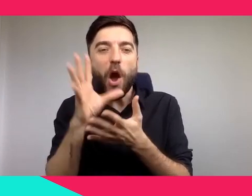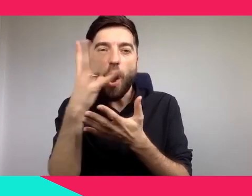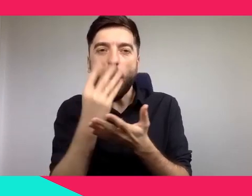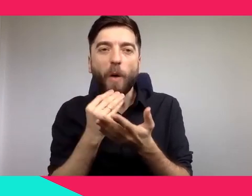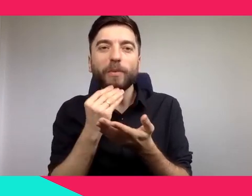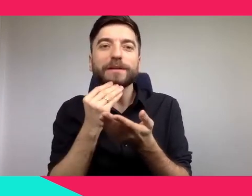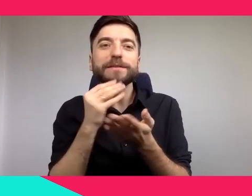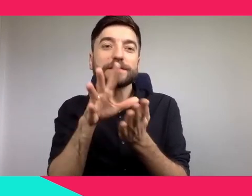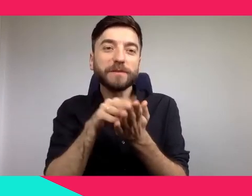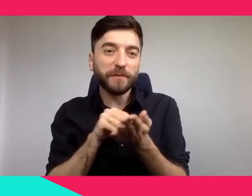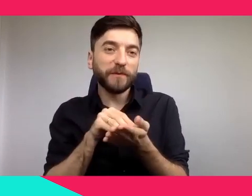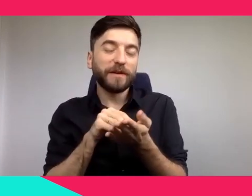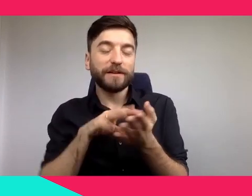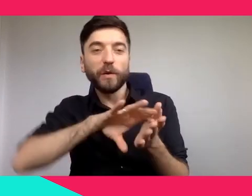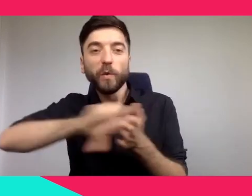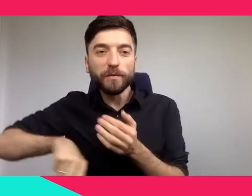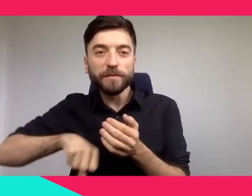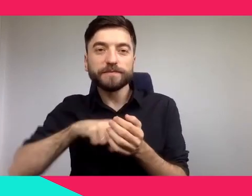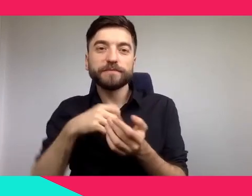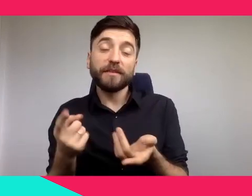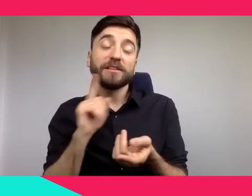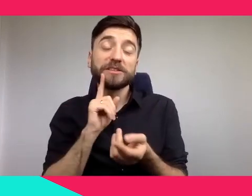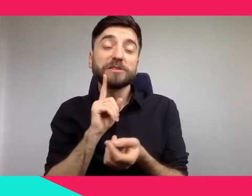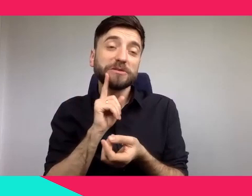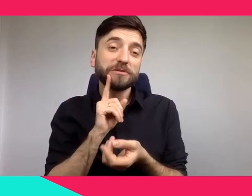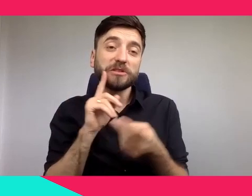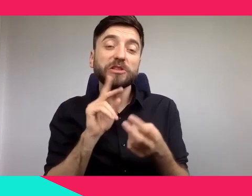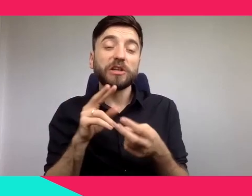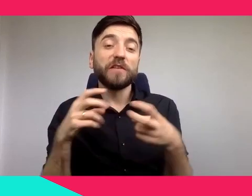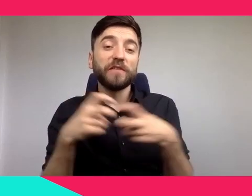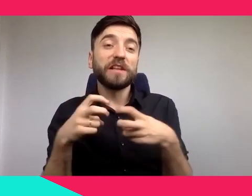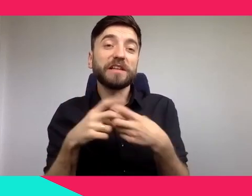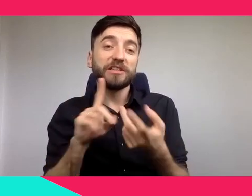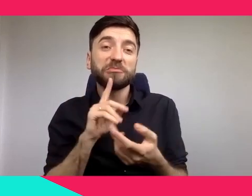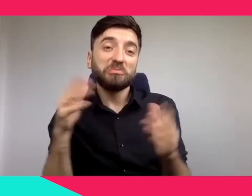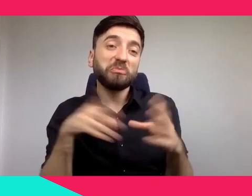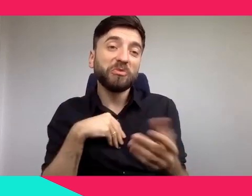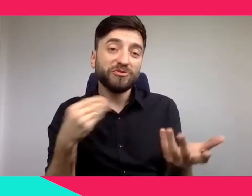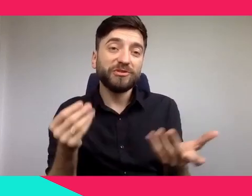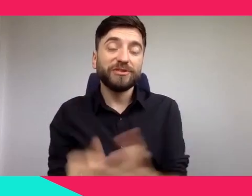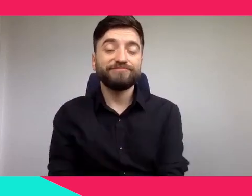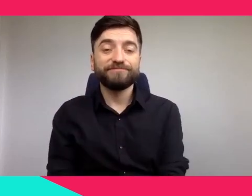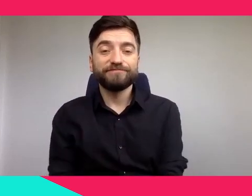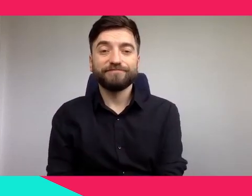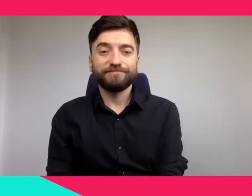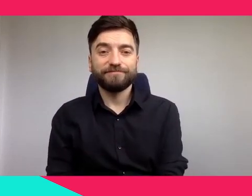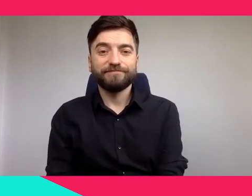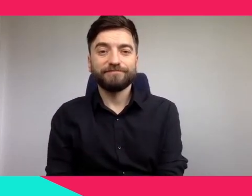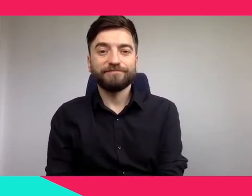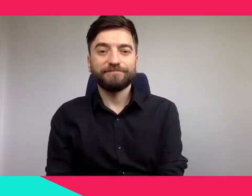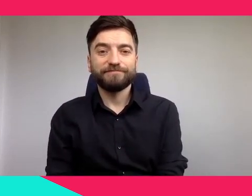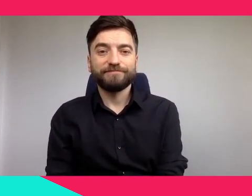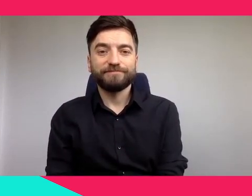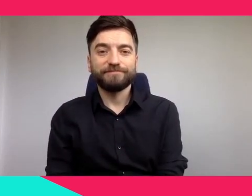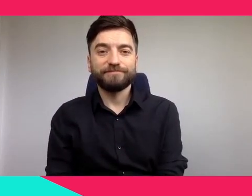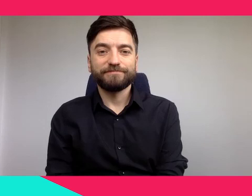pay attention to it. So by the time we had done 10 paintings, 6 billion digital users of in the internet had